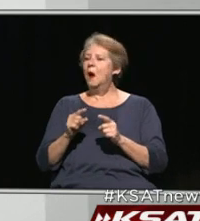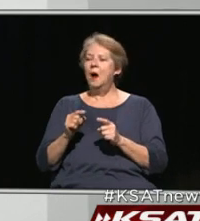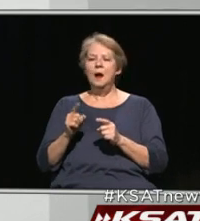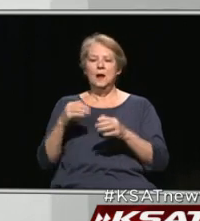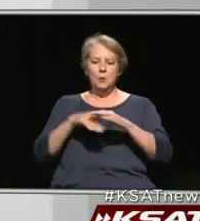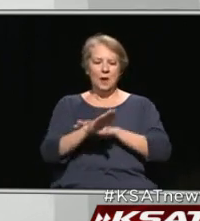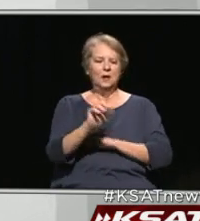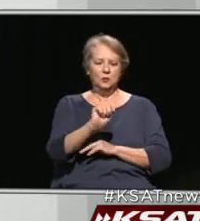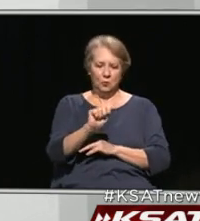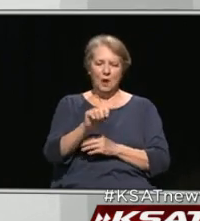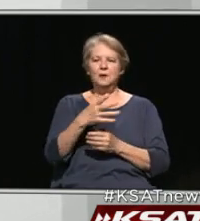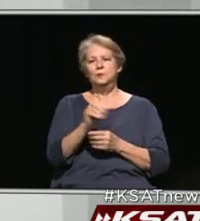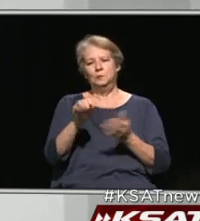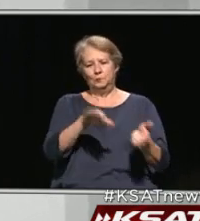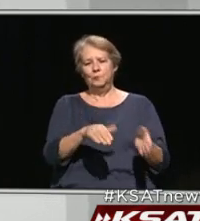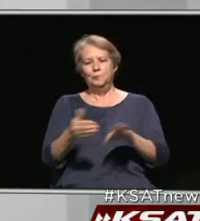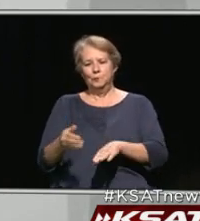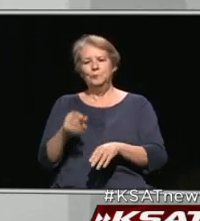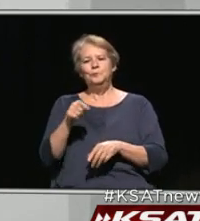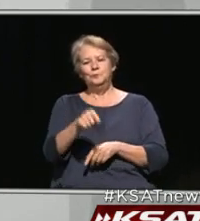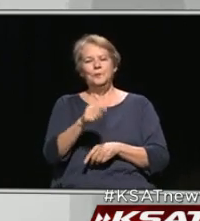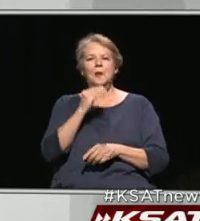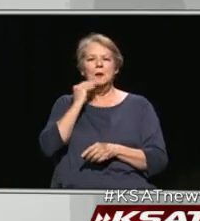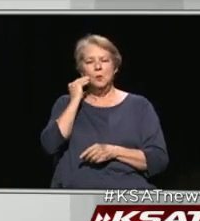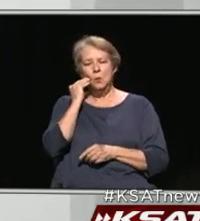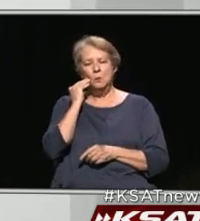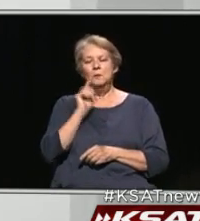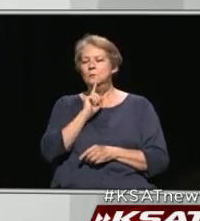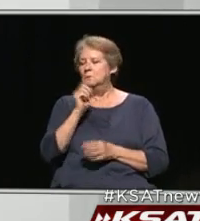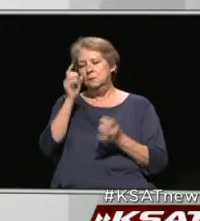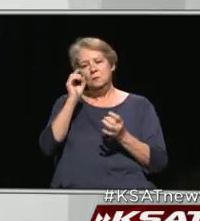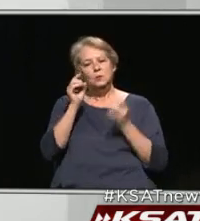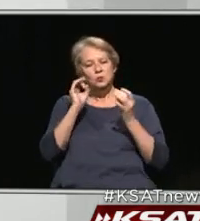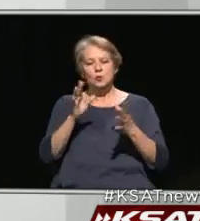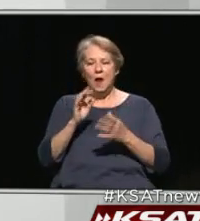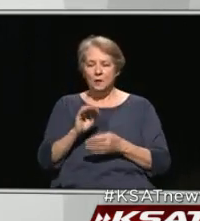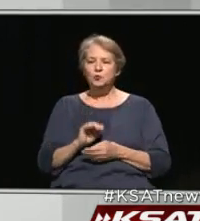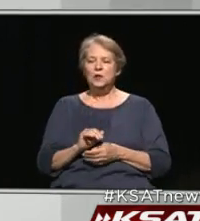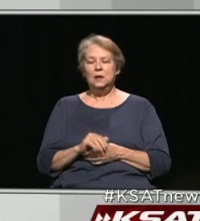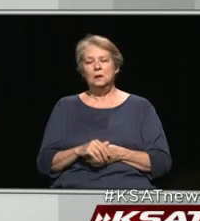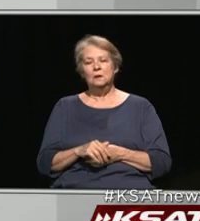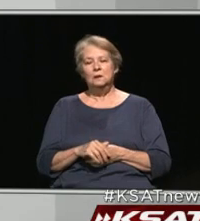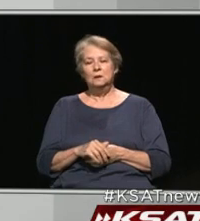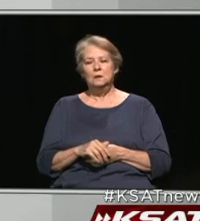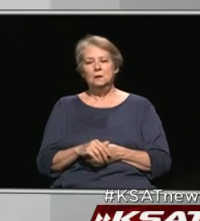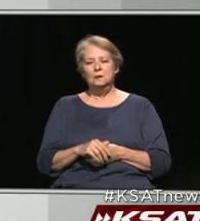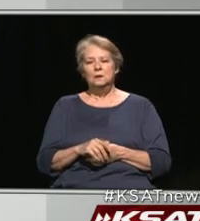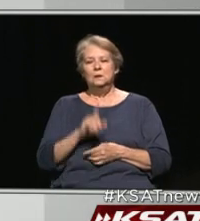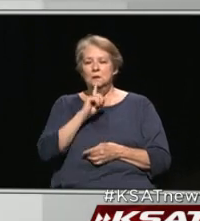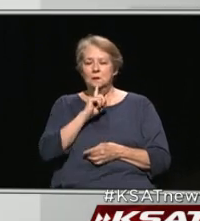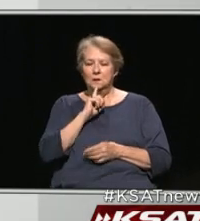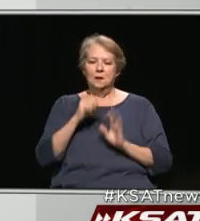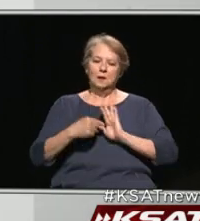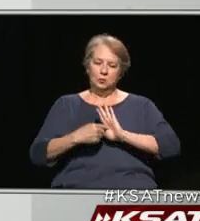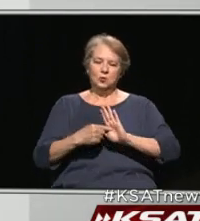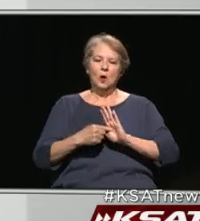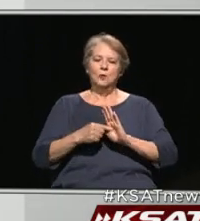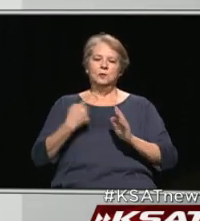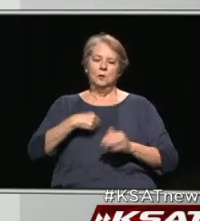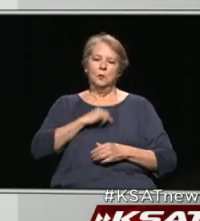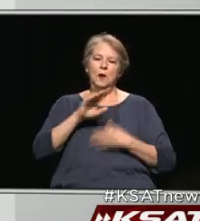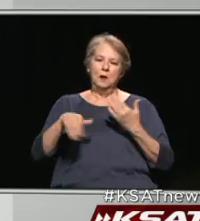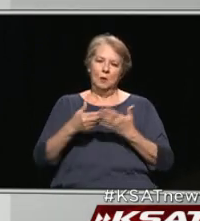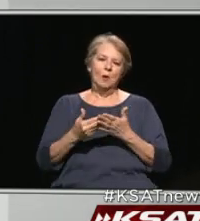and he passed away at home. It's a tragedy and one that clearly shows that all of us are